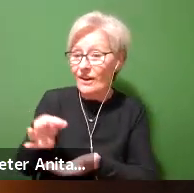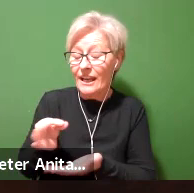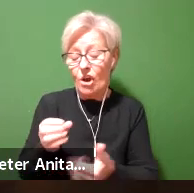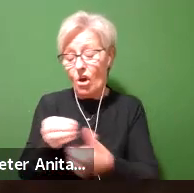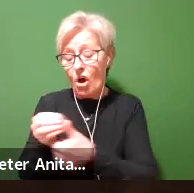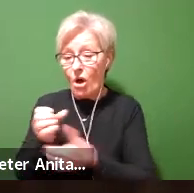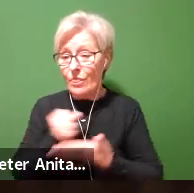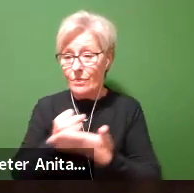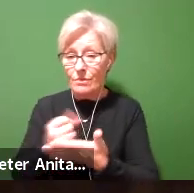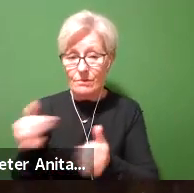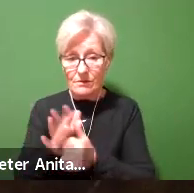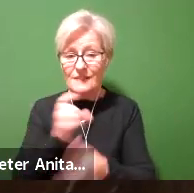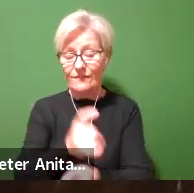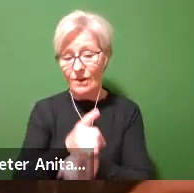help.